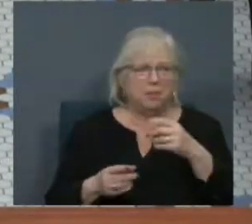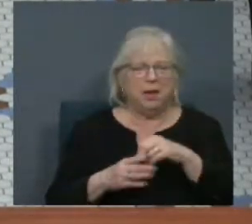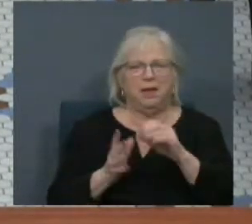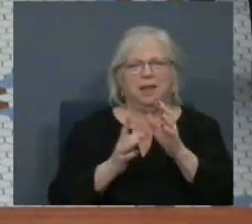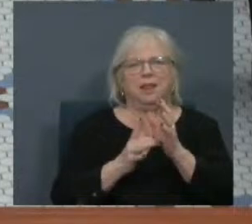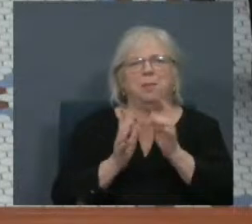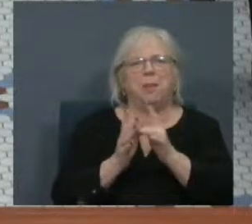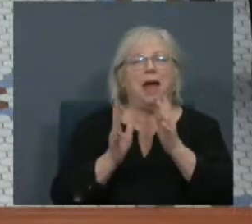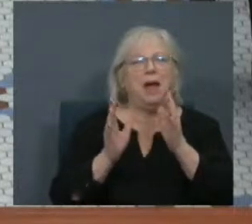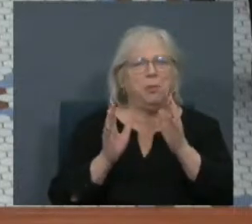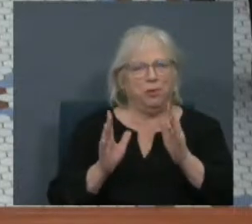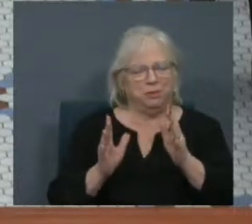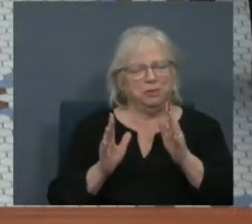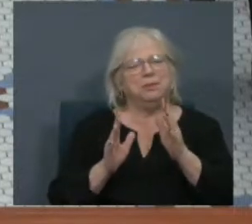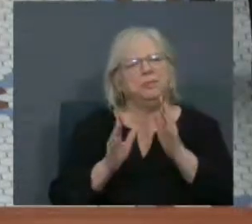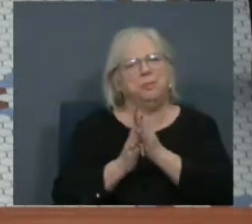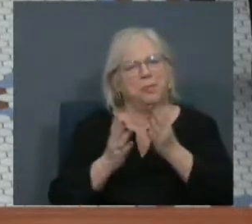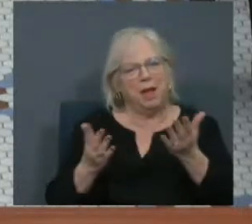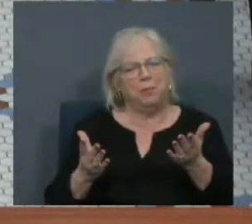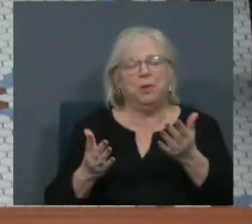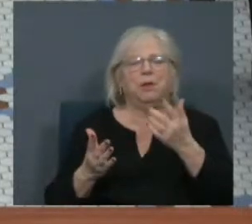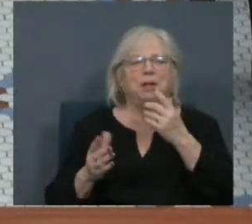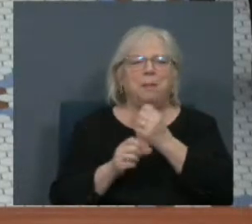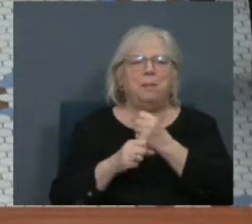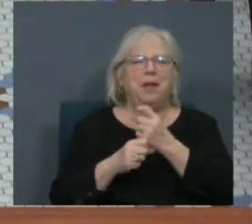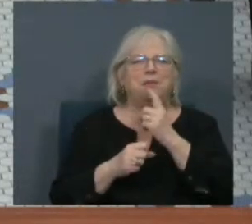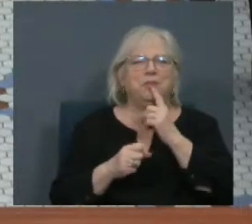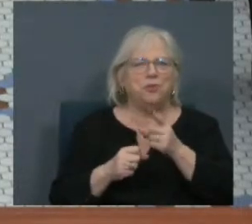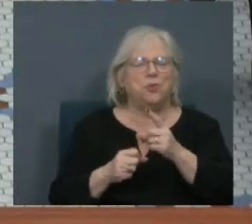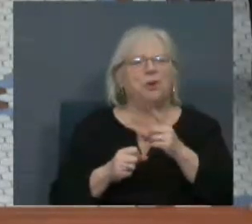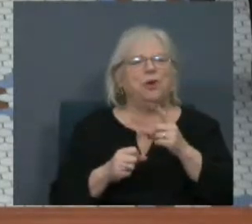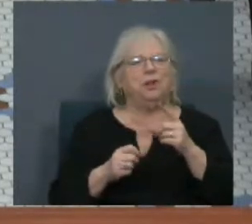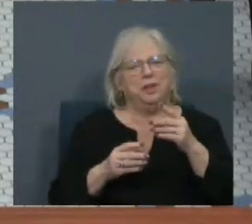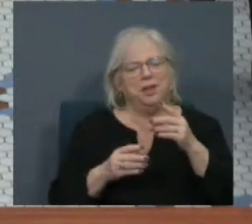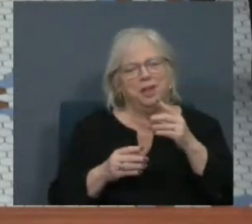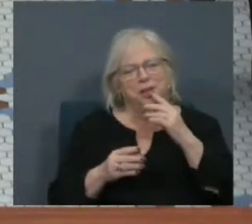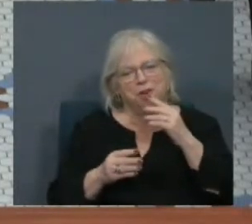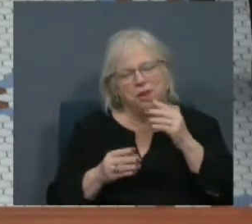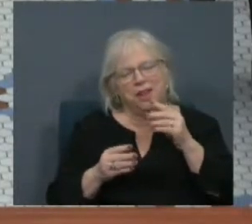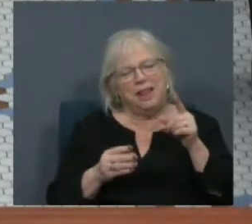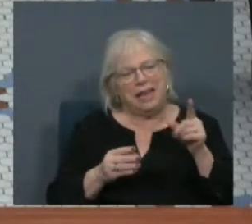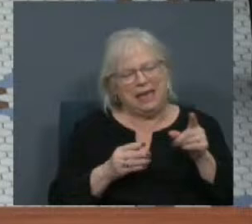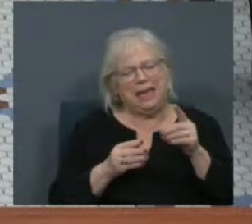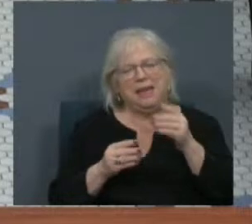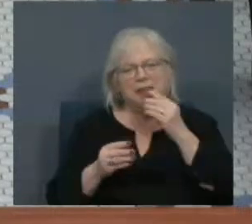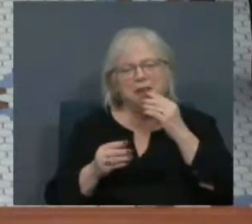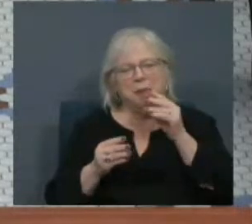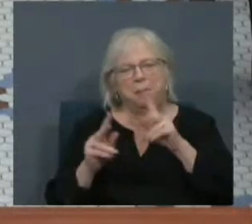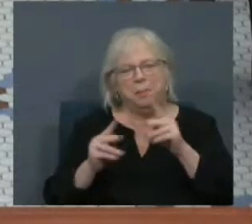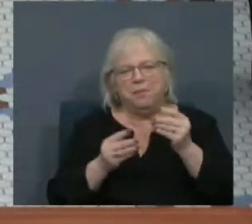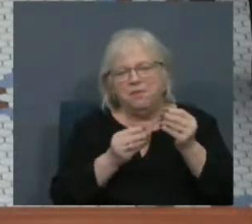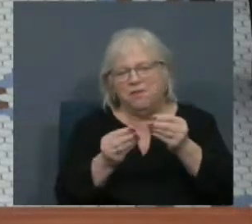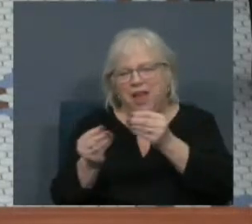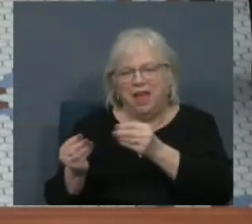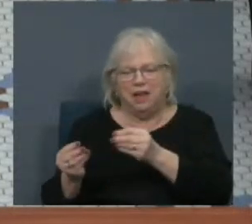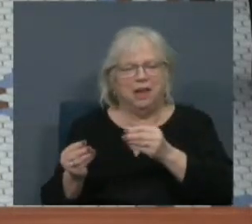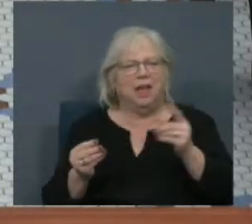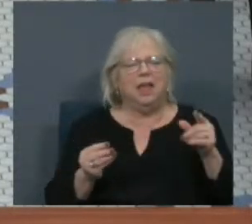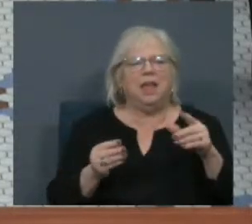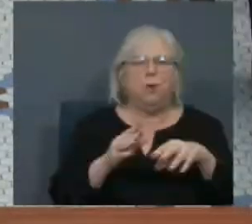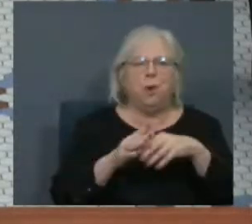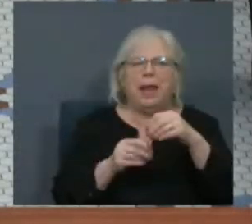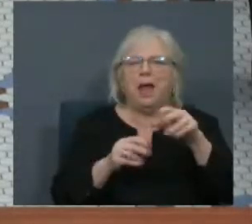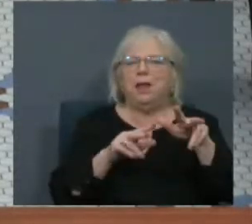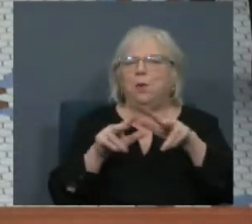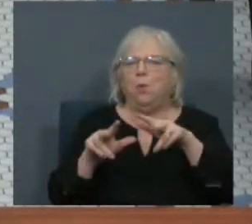Bible who made sure people were fed. That was his thing. He went out and he walked and he made